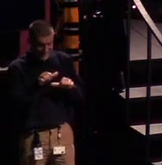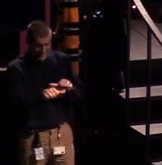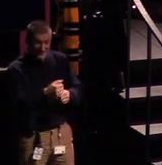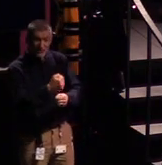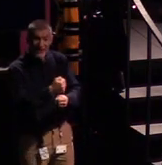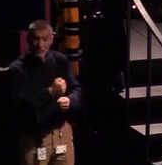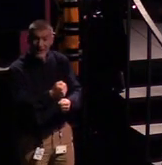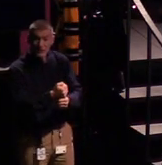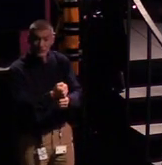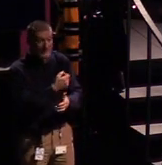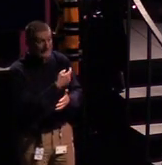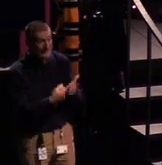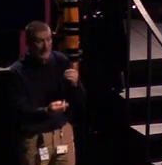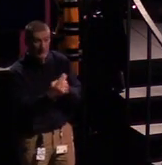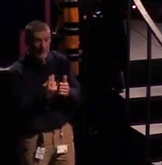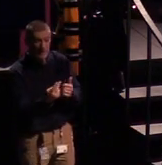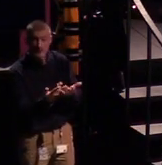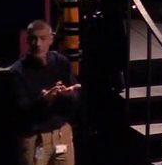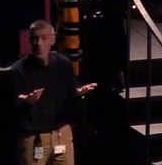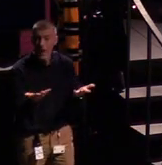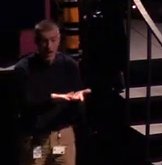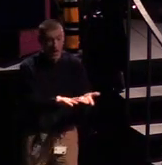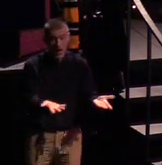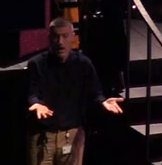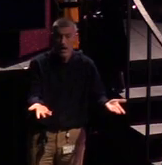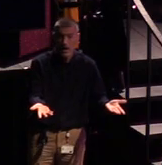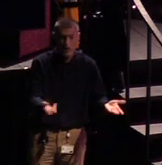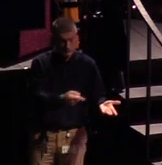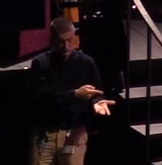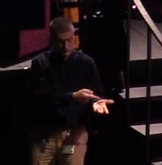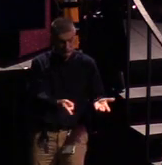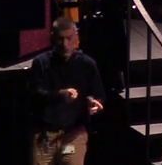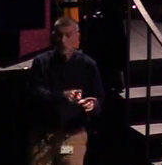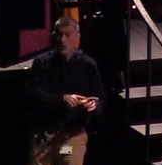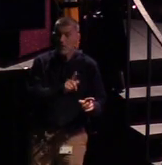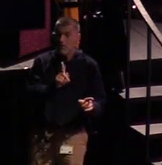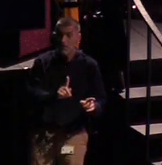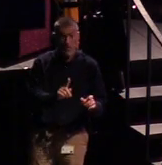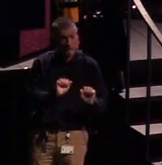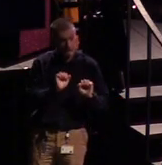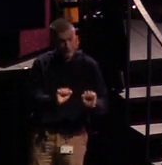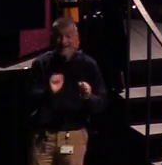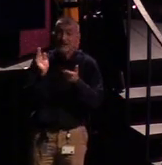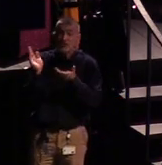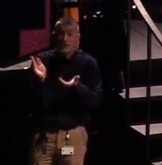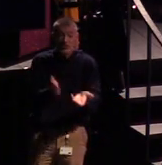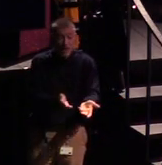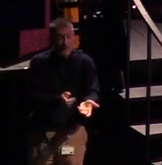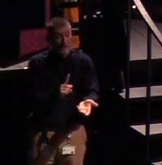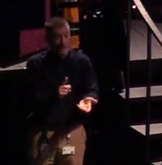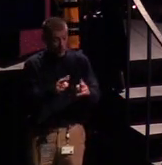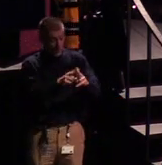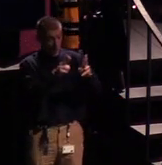disabled artists come from if young people don't have the services they need to leave their